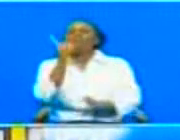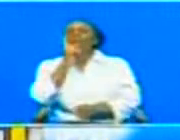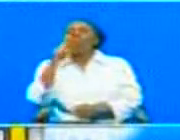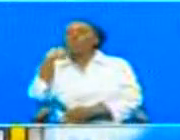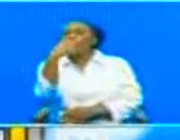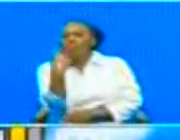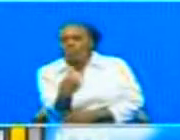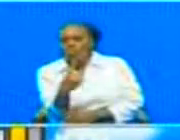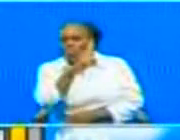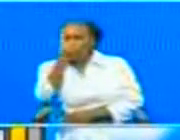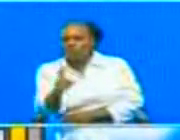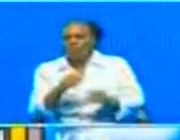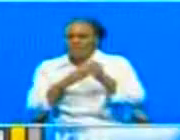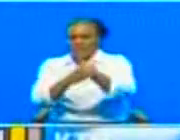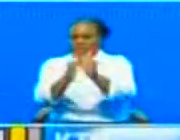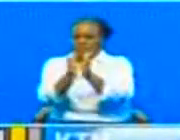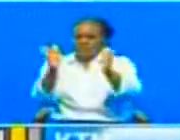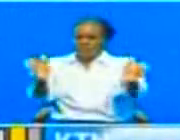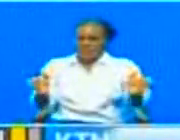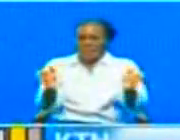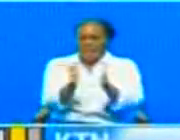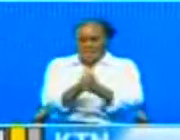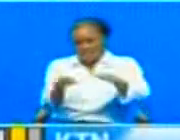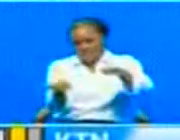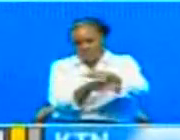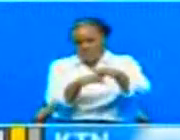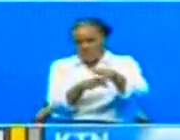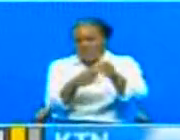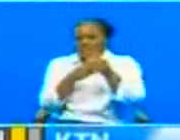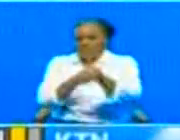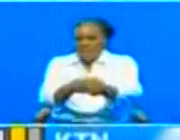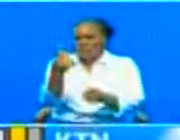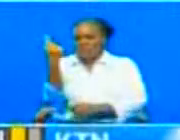We have the leader of majority and the deputy leader of minority tomorrow.